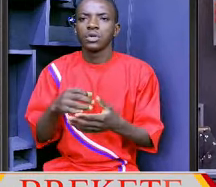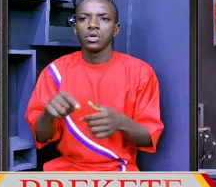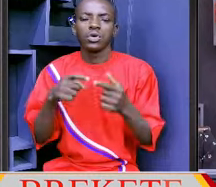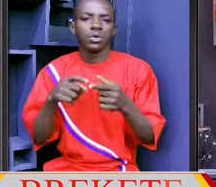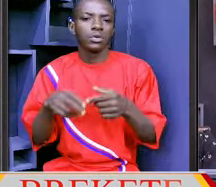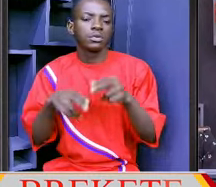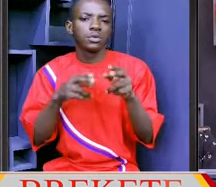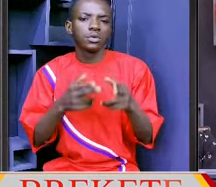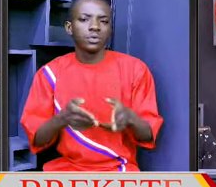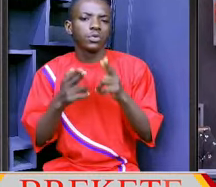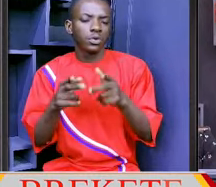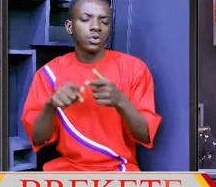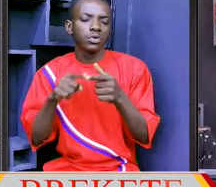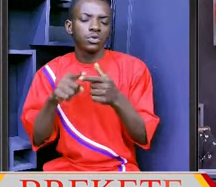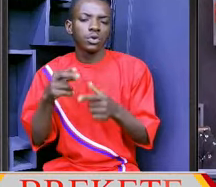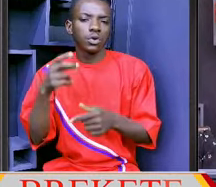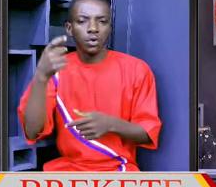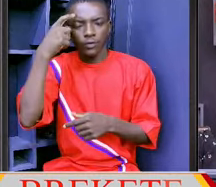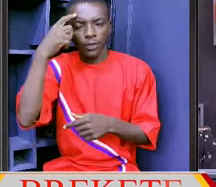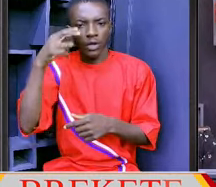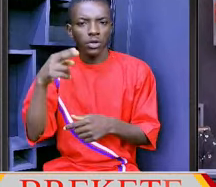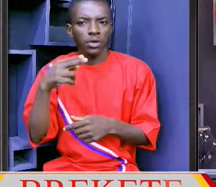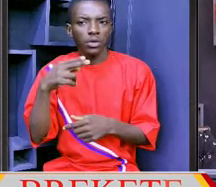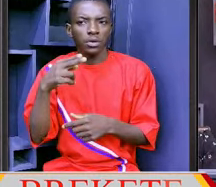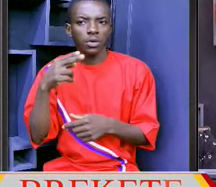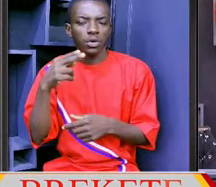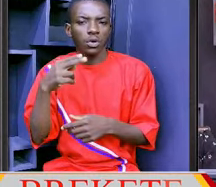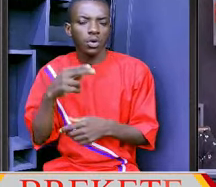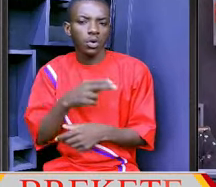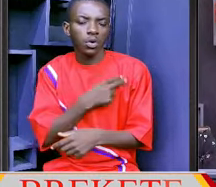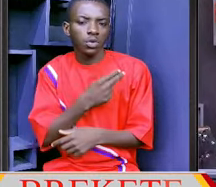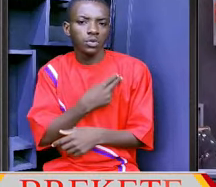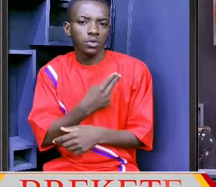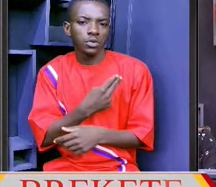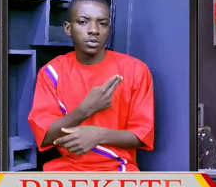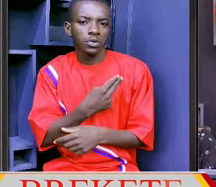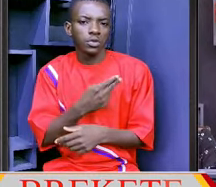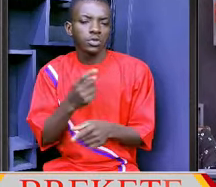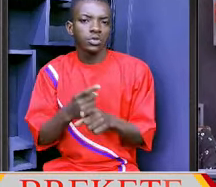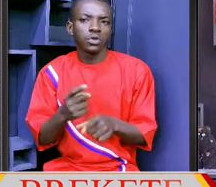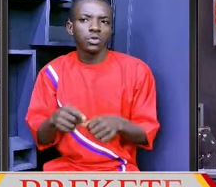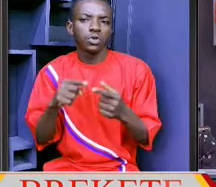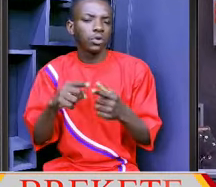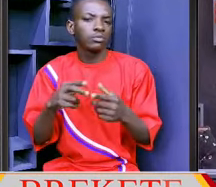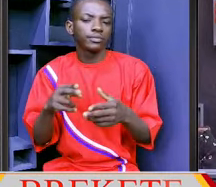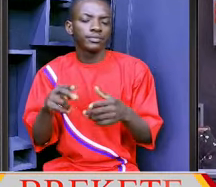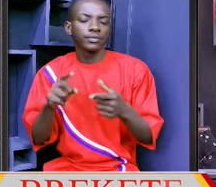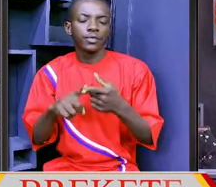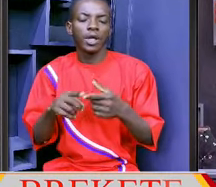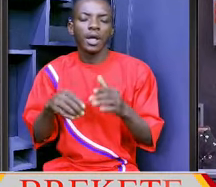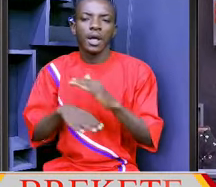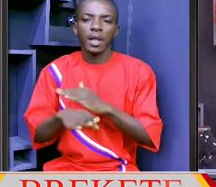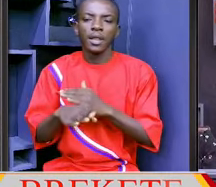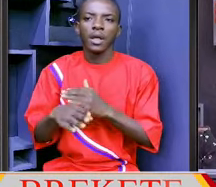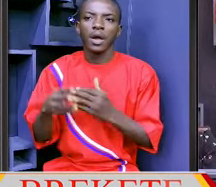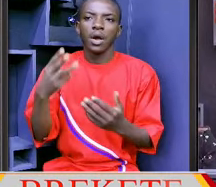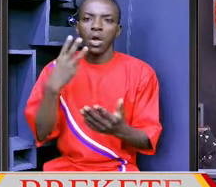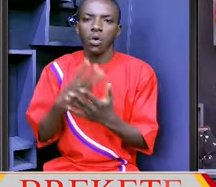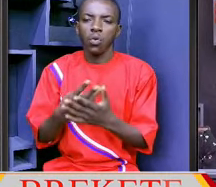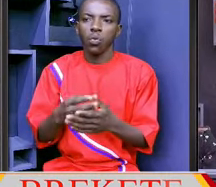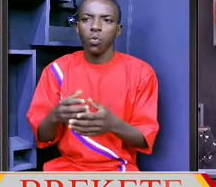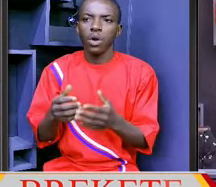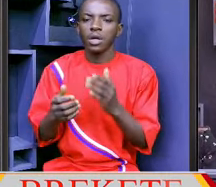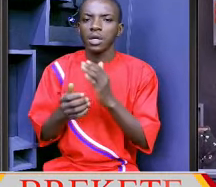government hospital. And they no go ask them for money. They no go, they go just Russian. Enter a